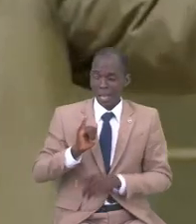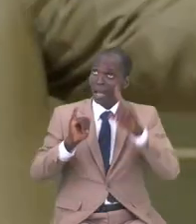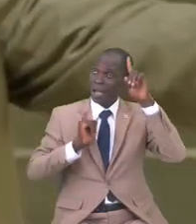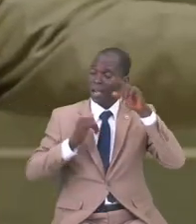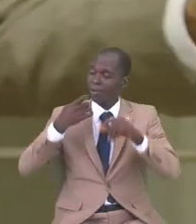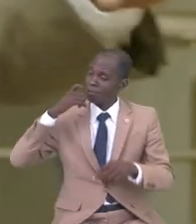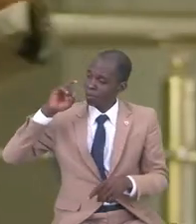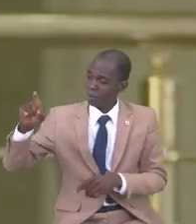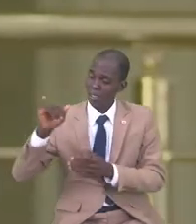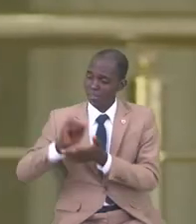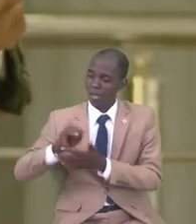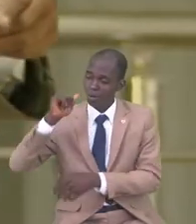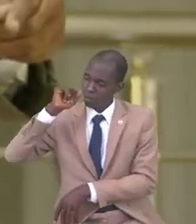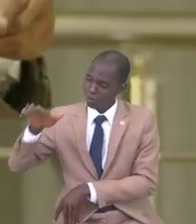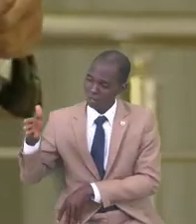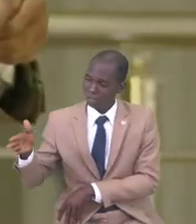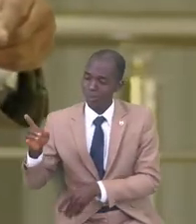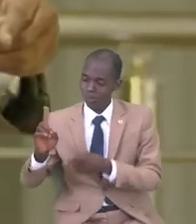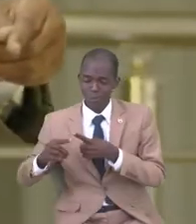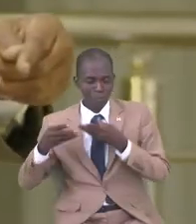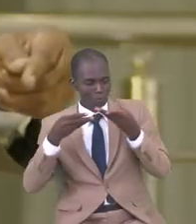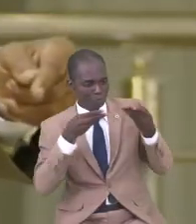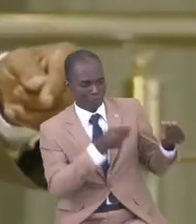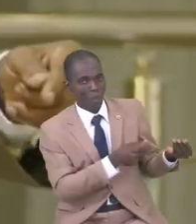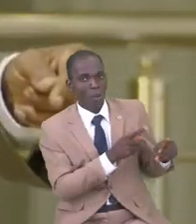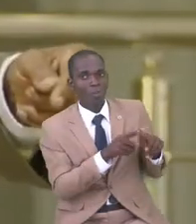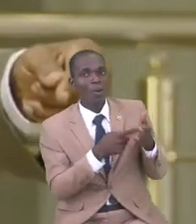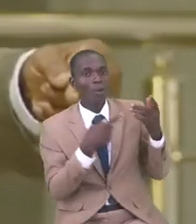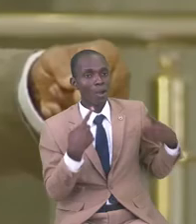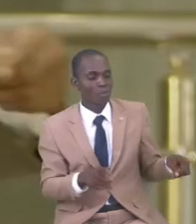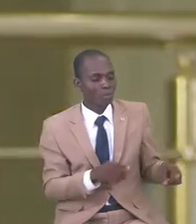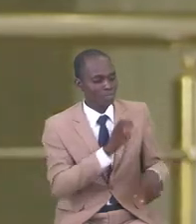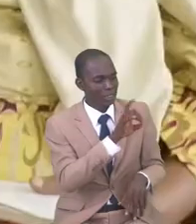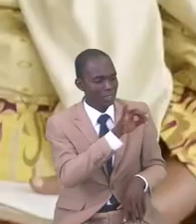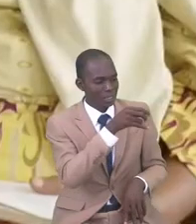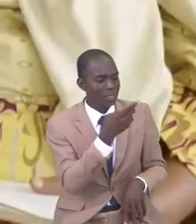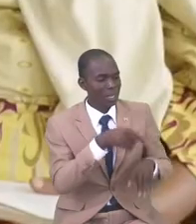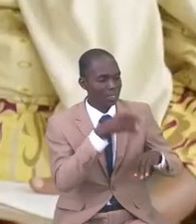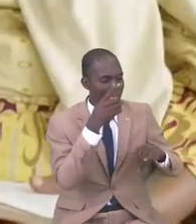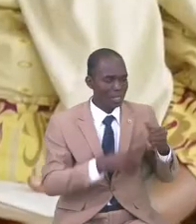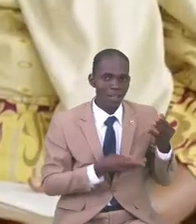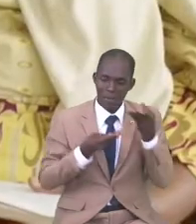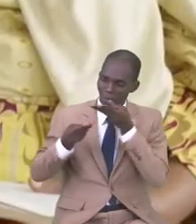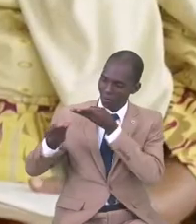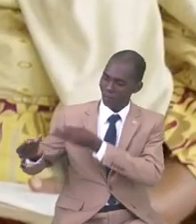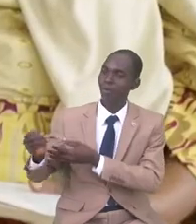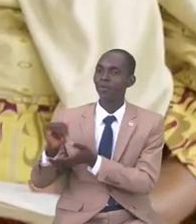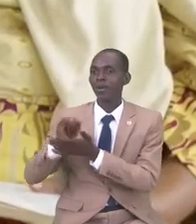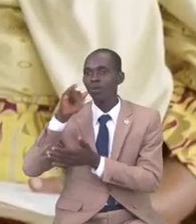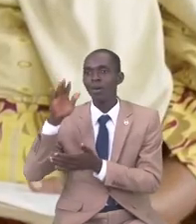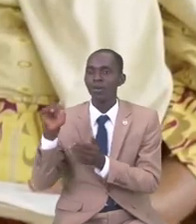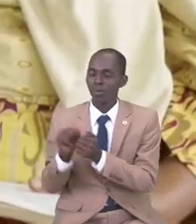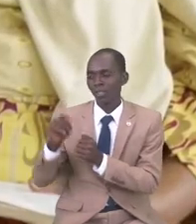It's Elijah that now fed the woman and the son. And anywhere God sends